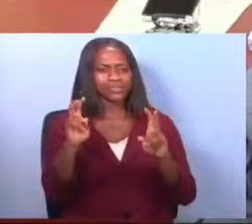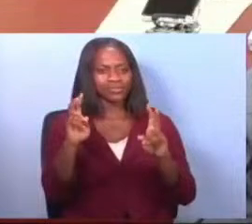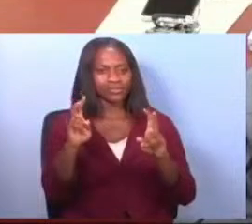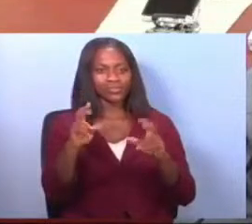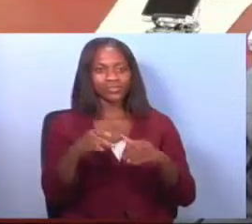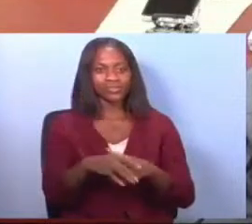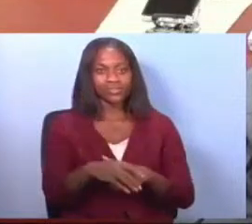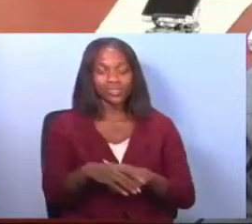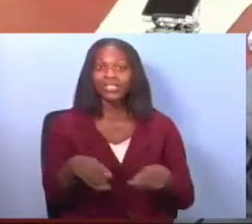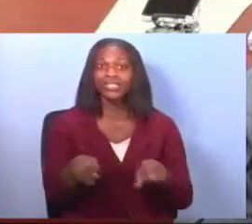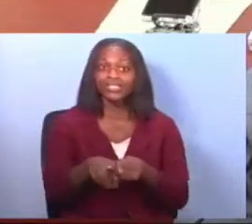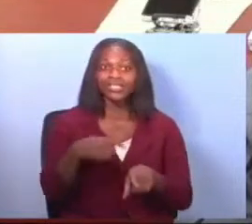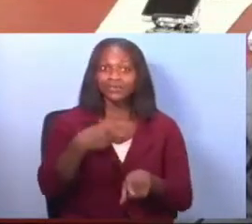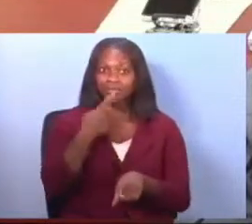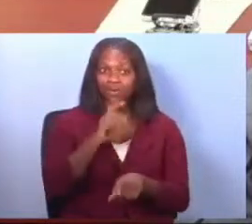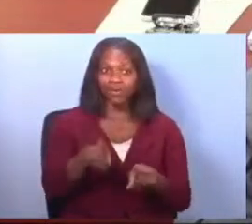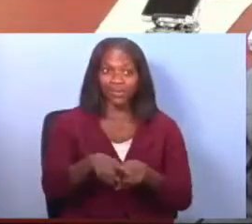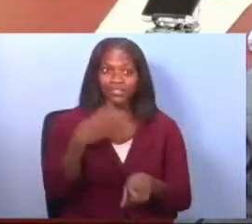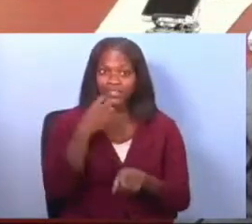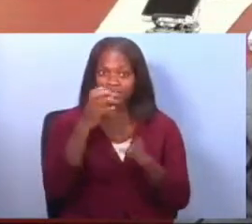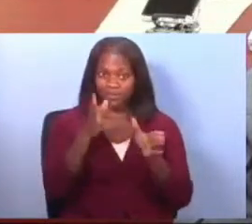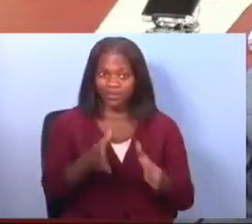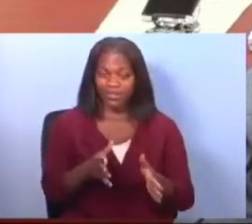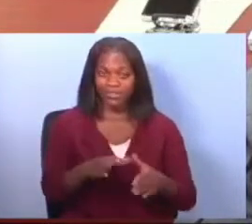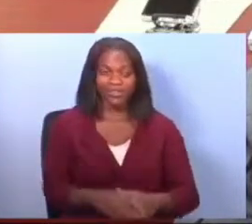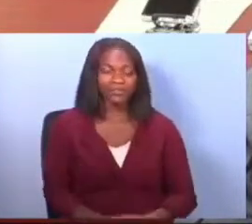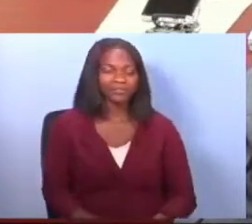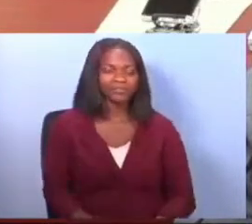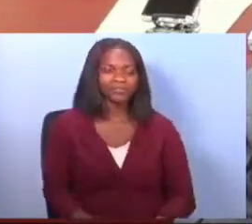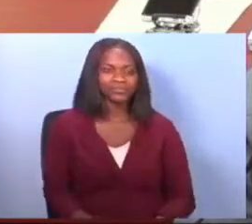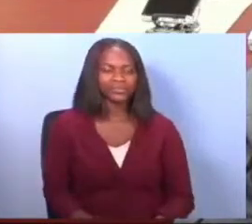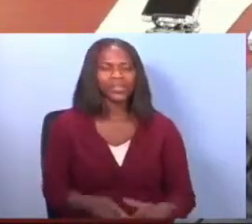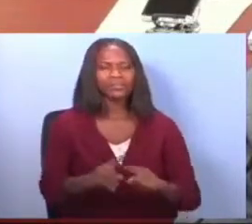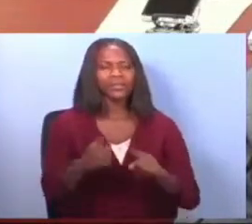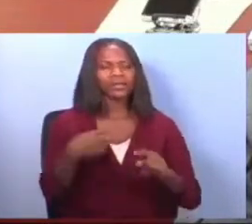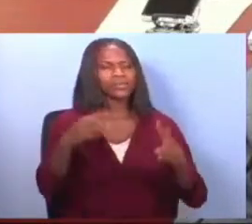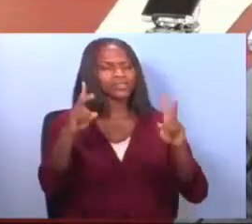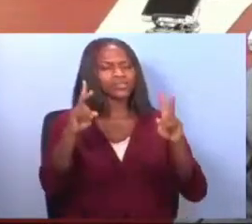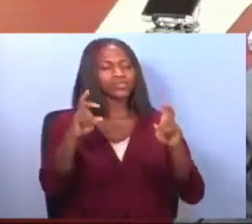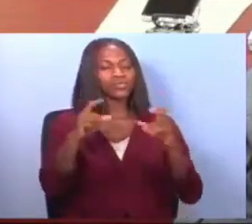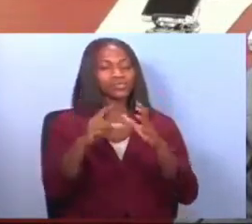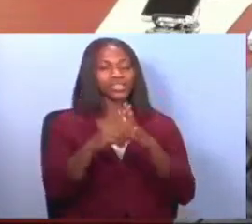direct as such. Thank you, Mr. Speaker. Mr. Speaker, I quoted Article